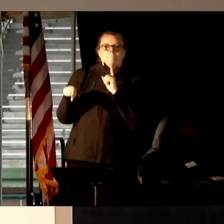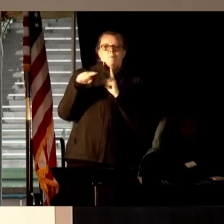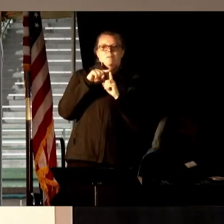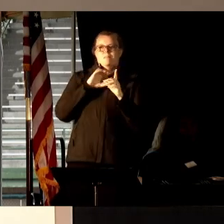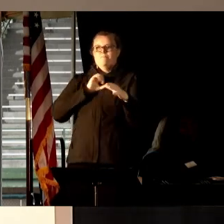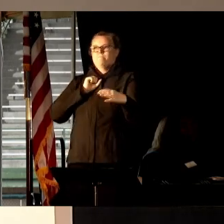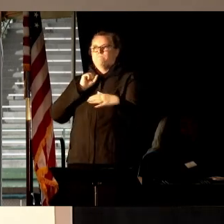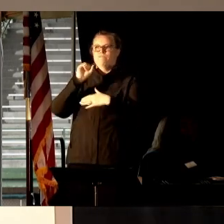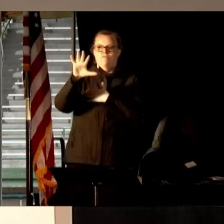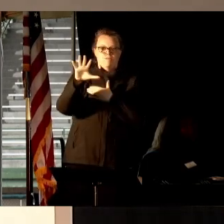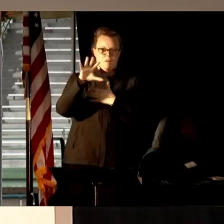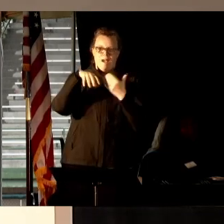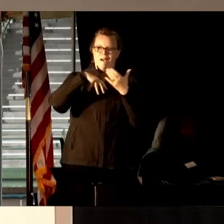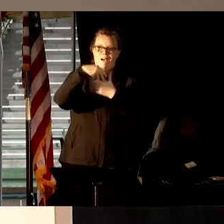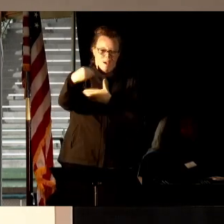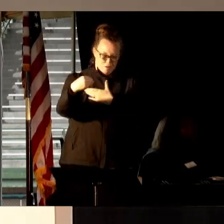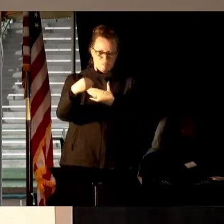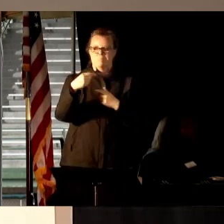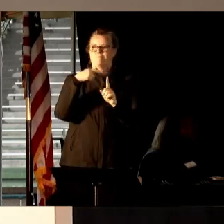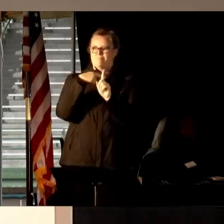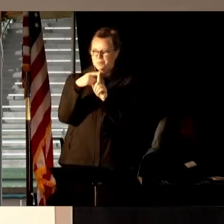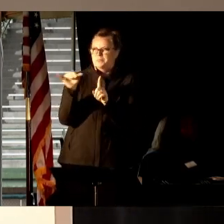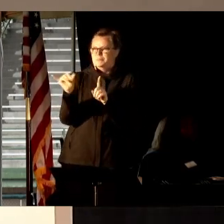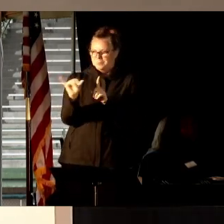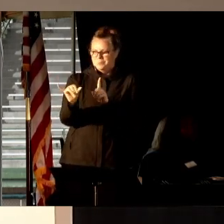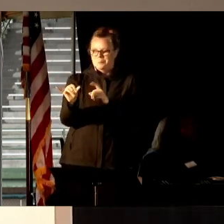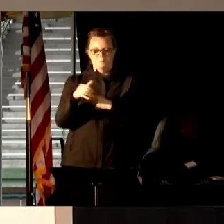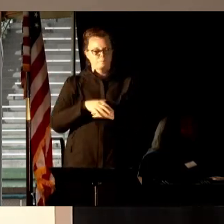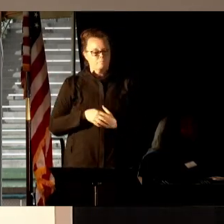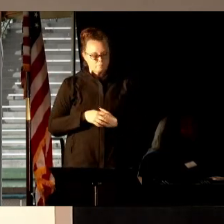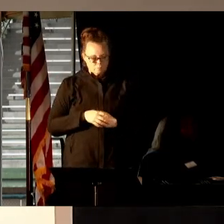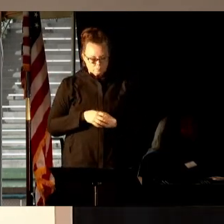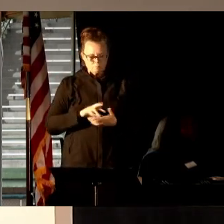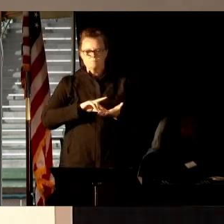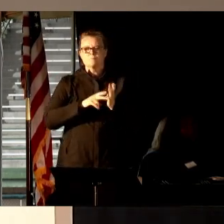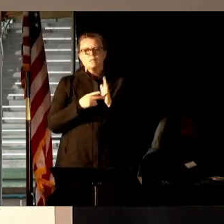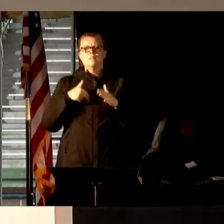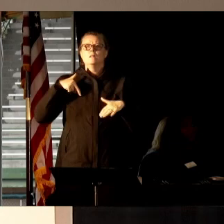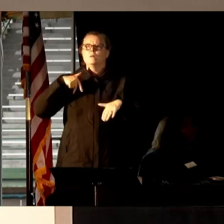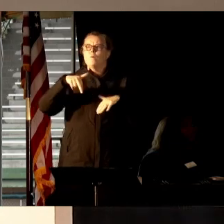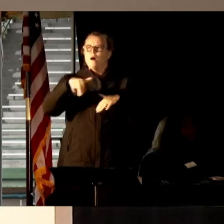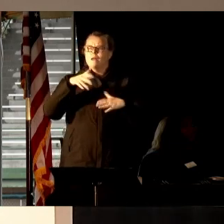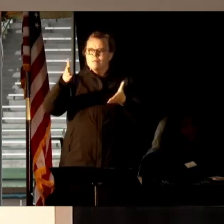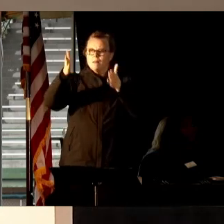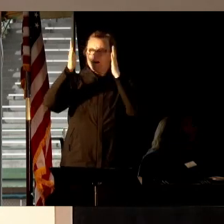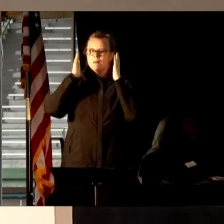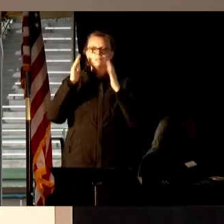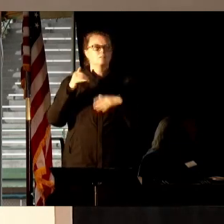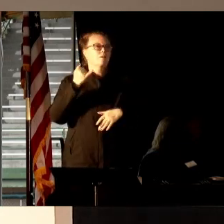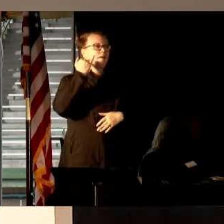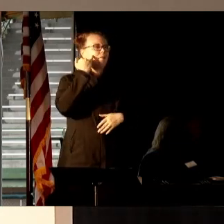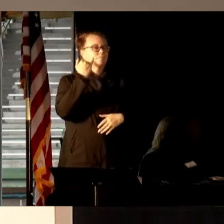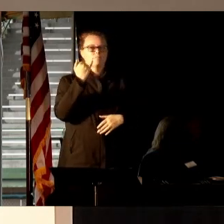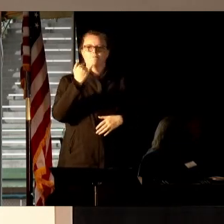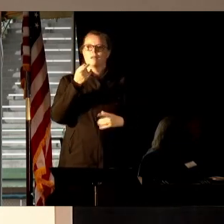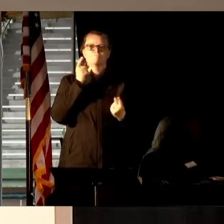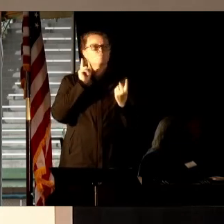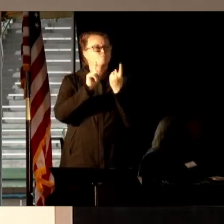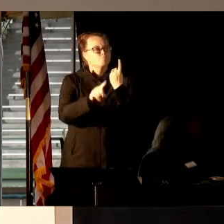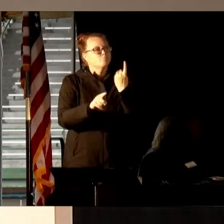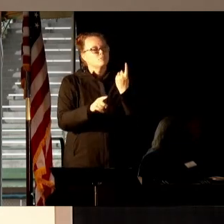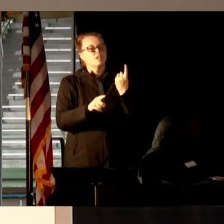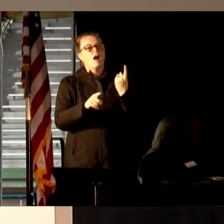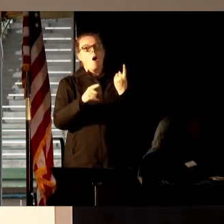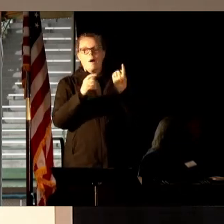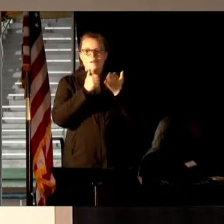positive. So many times I was walking the halls and it was the little things that let me brighten someone's day. Whether it was helping someone